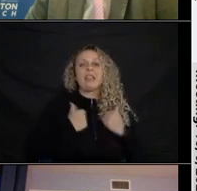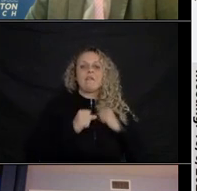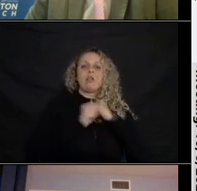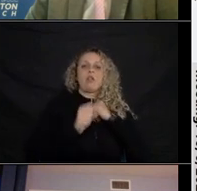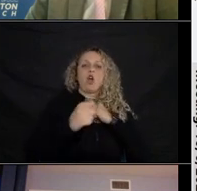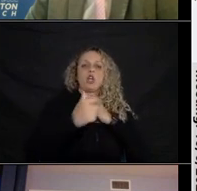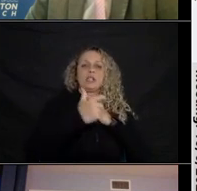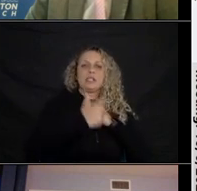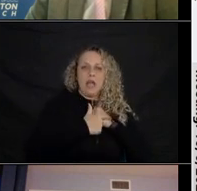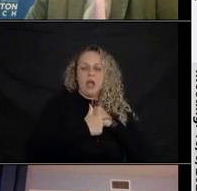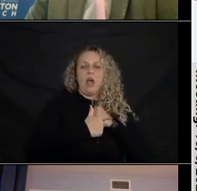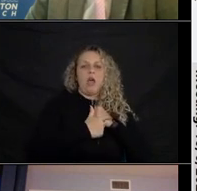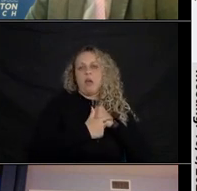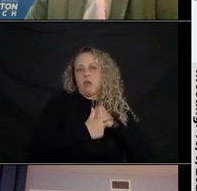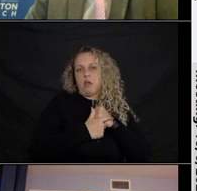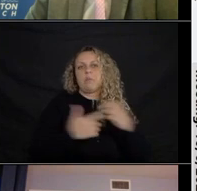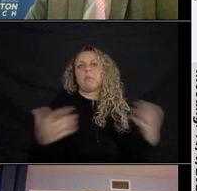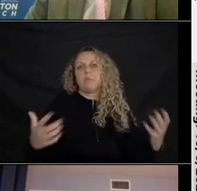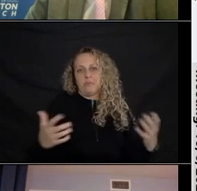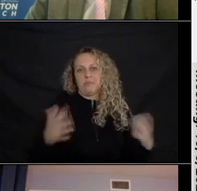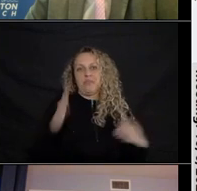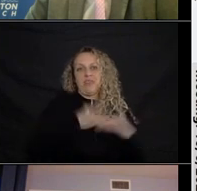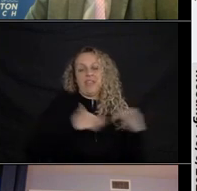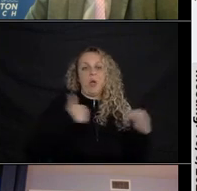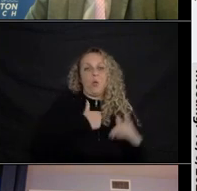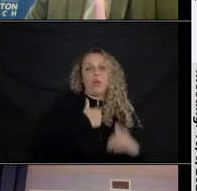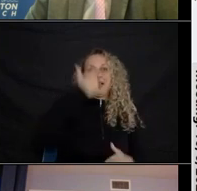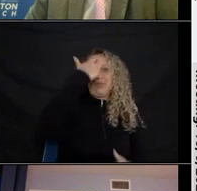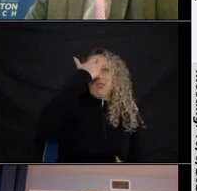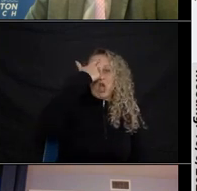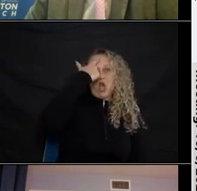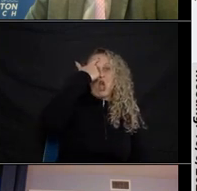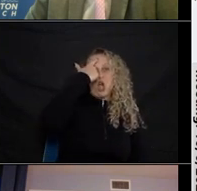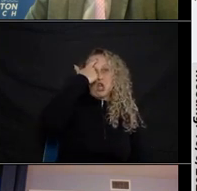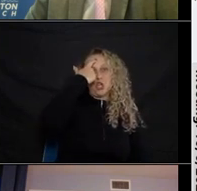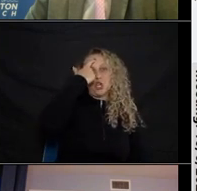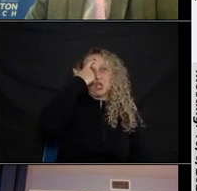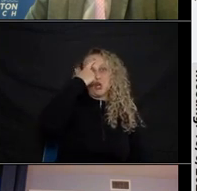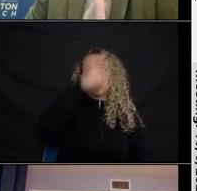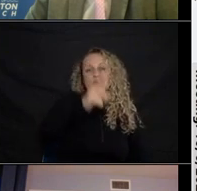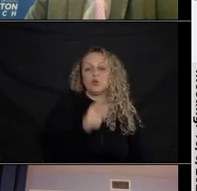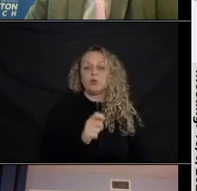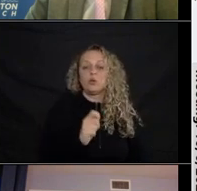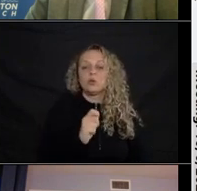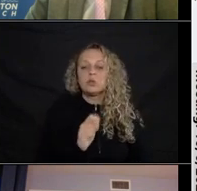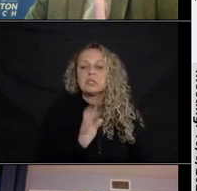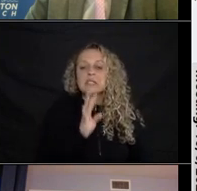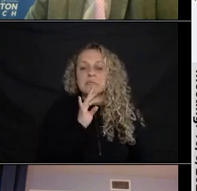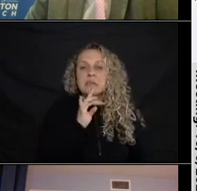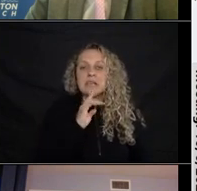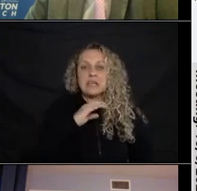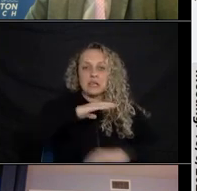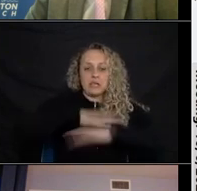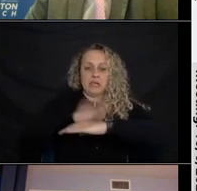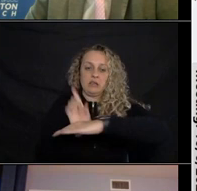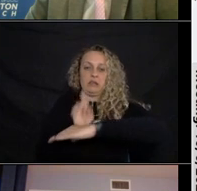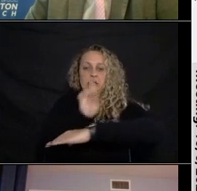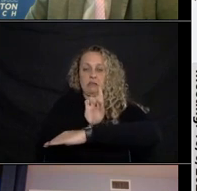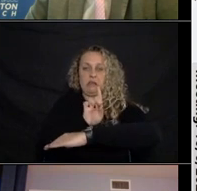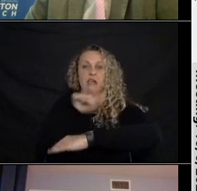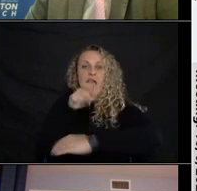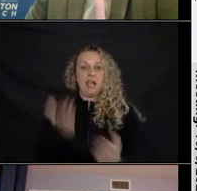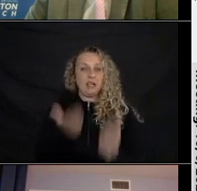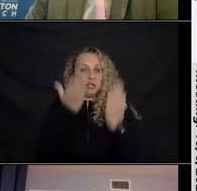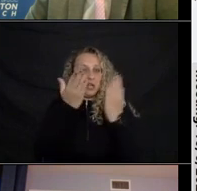going from their seat to the podium to speak into the microphone. So I would suggest that